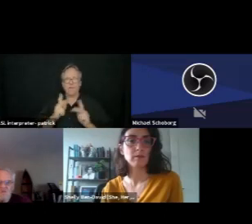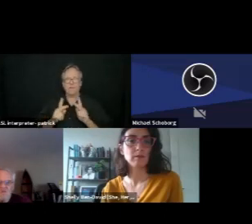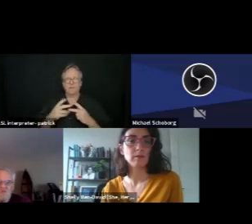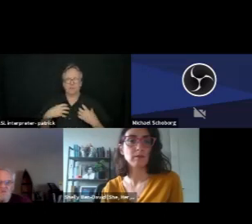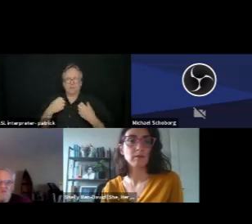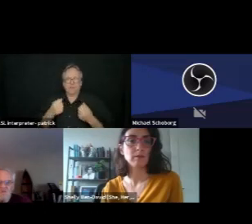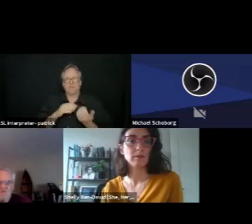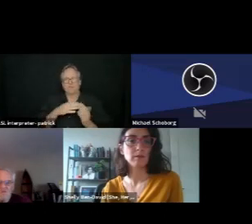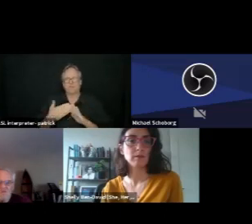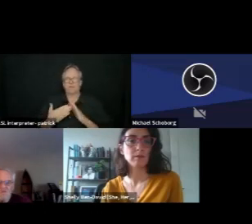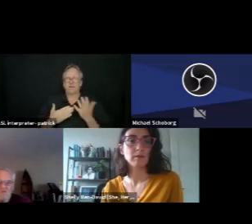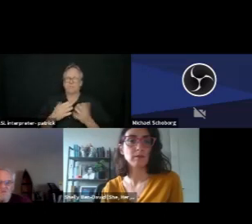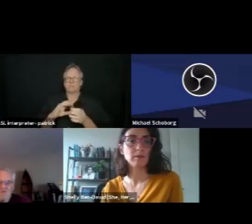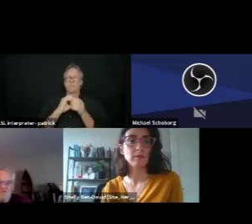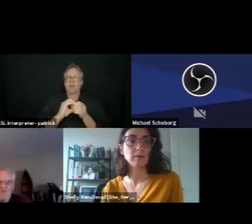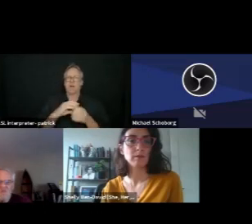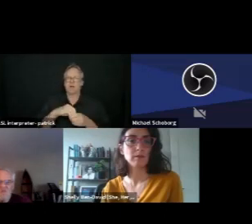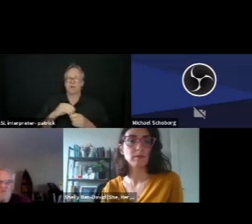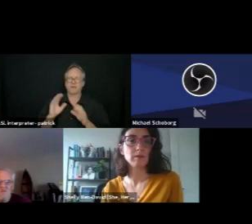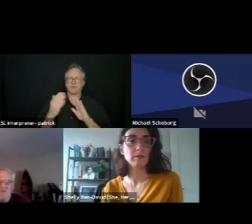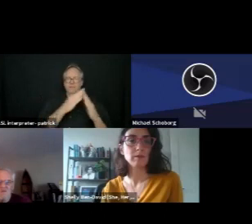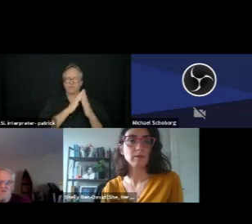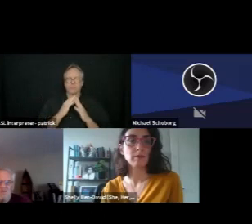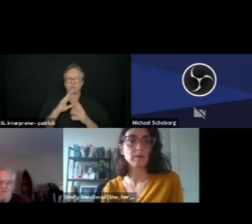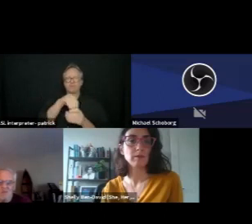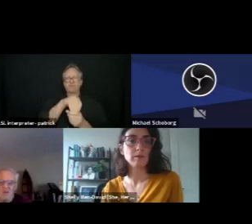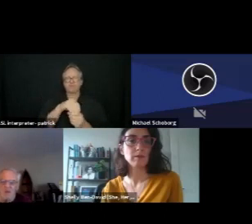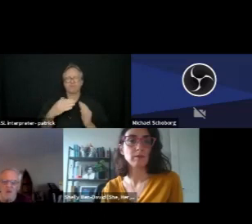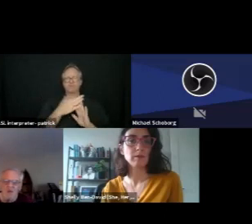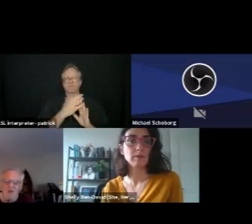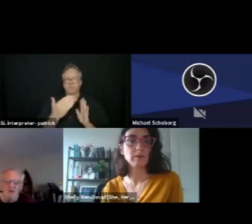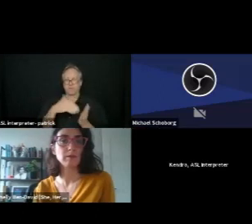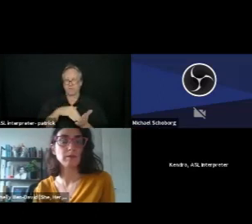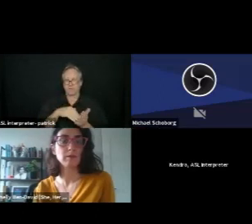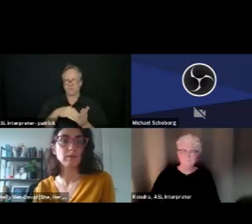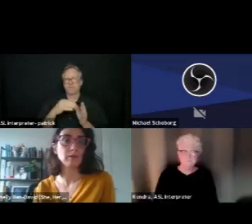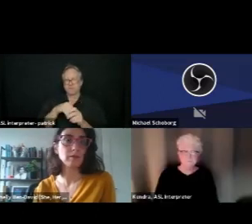their sense of belonging and place within their communities.